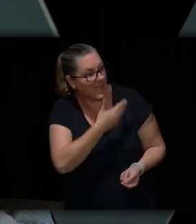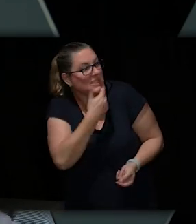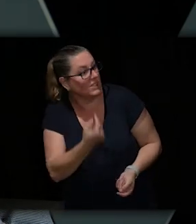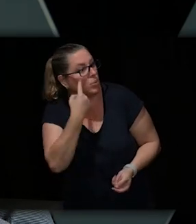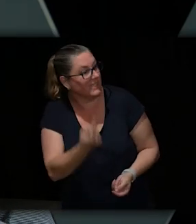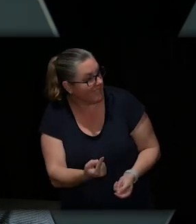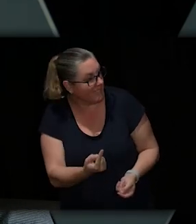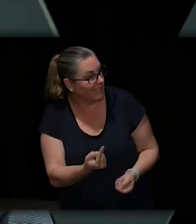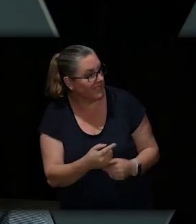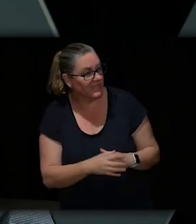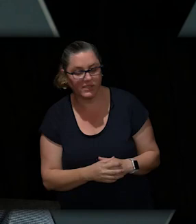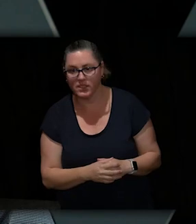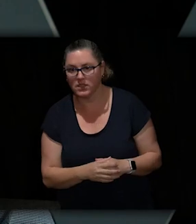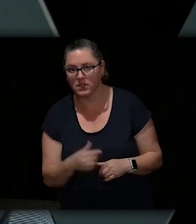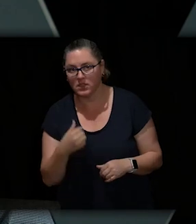I have a sense that